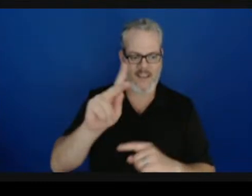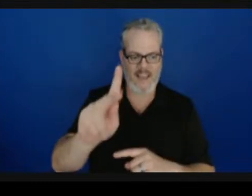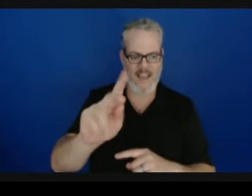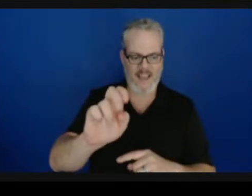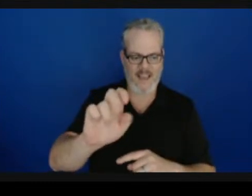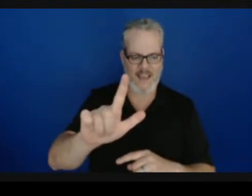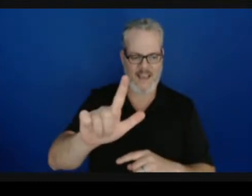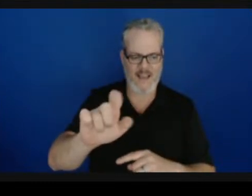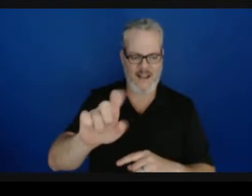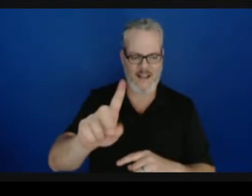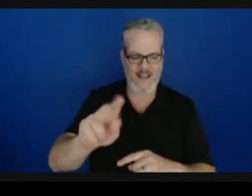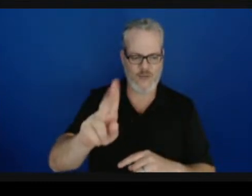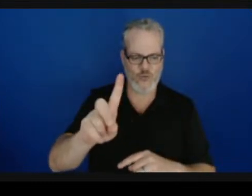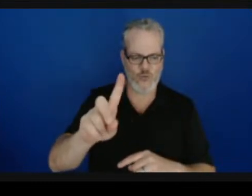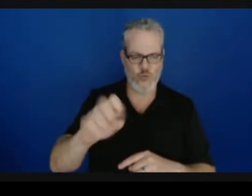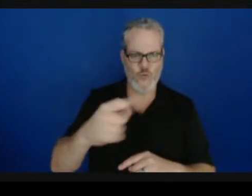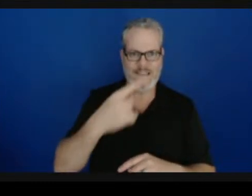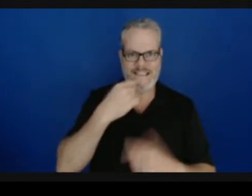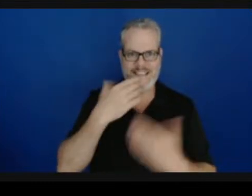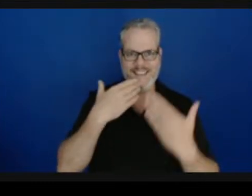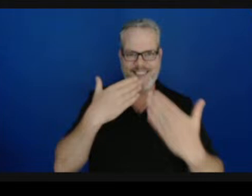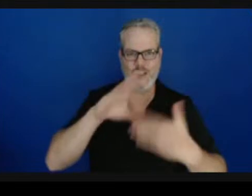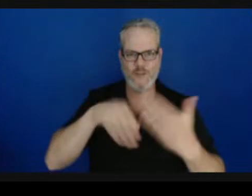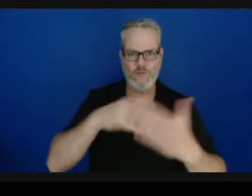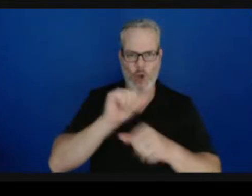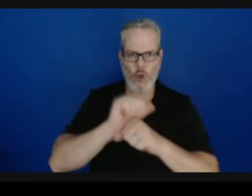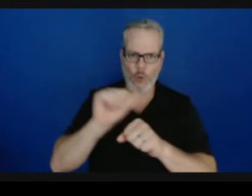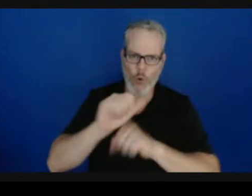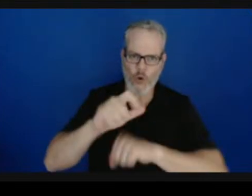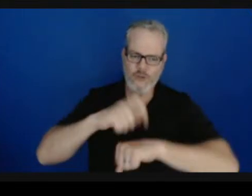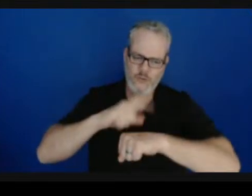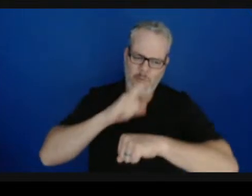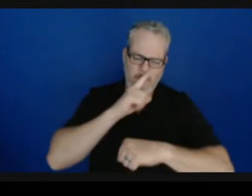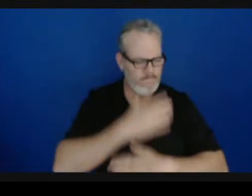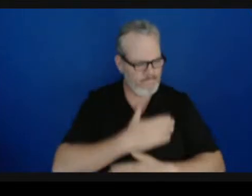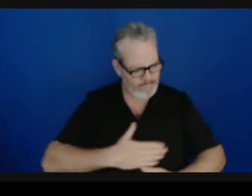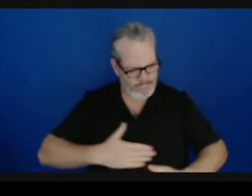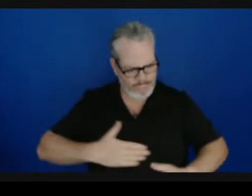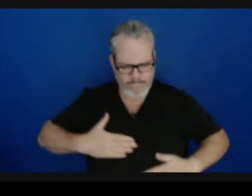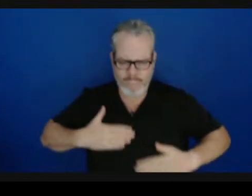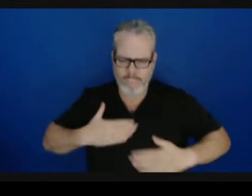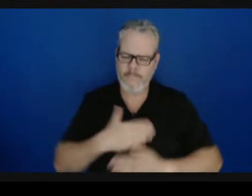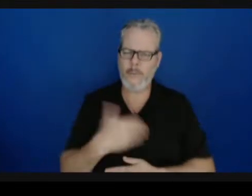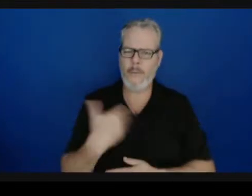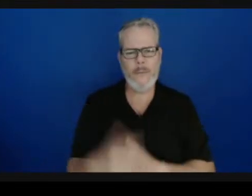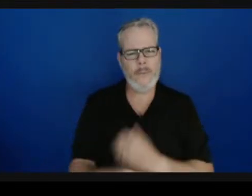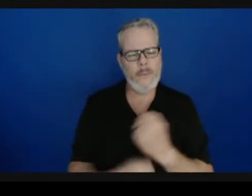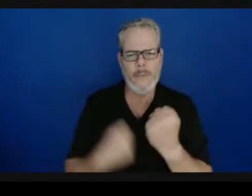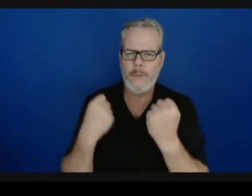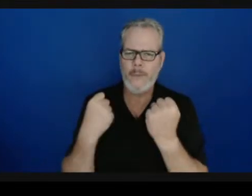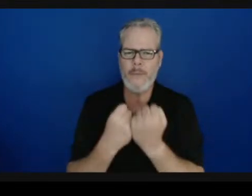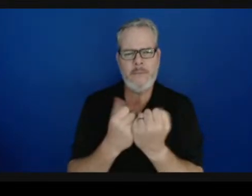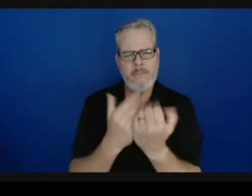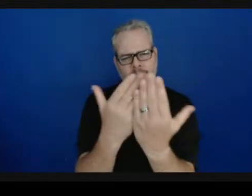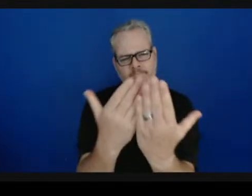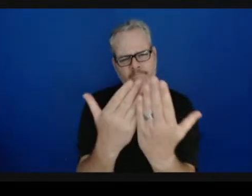It says, thanks for your work and your time. Really appreciate that support there. That's huge. Right on. Thank you so much for